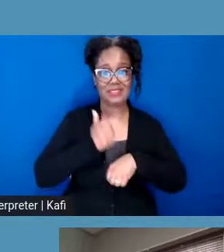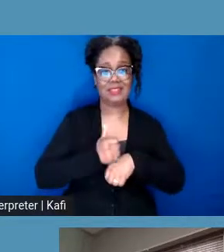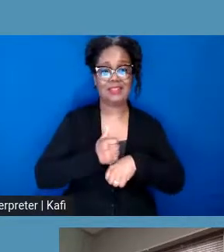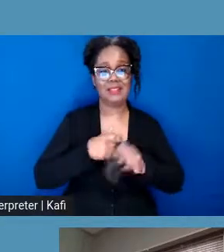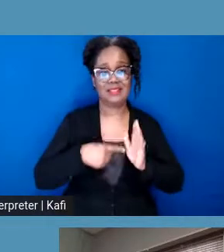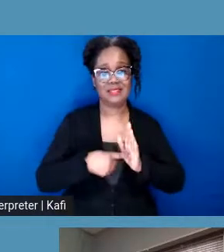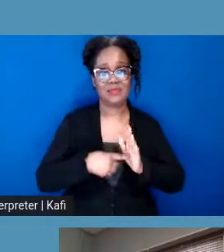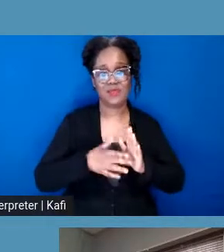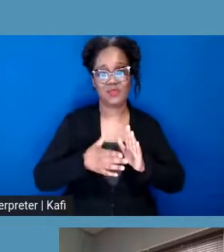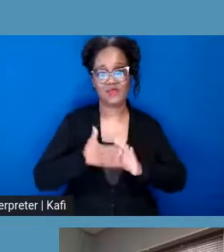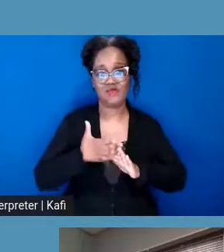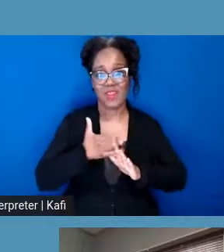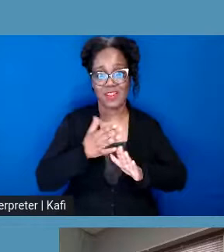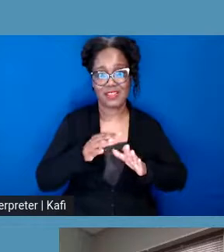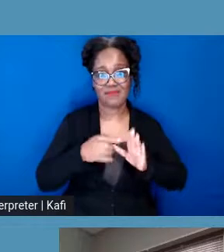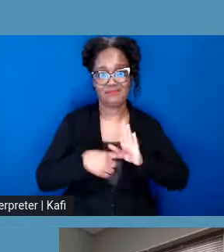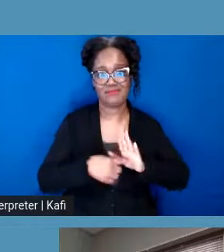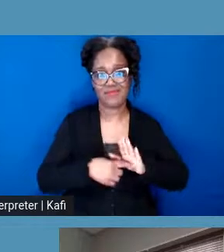Well, I feel like